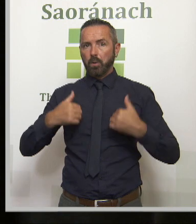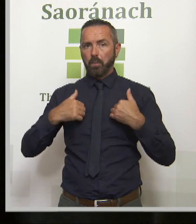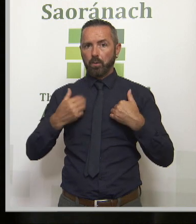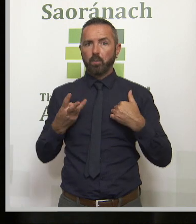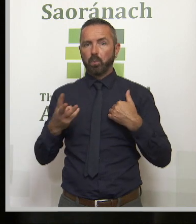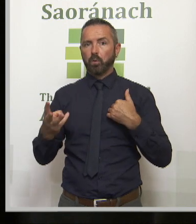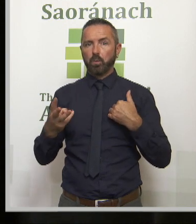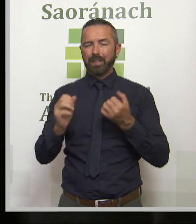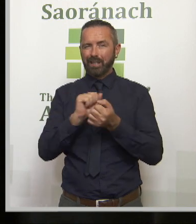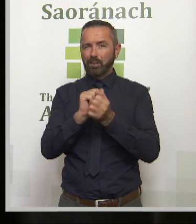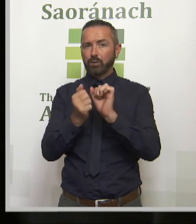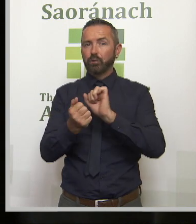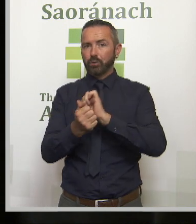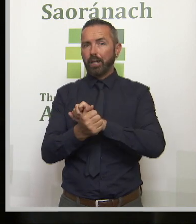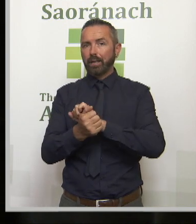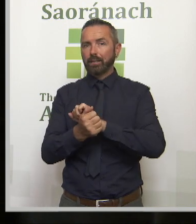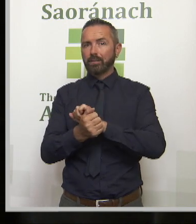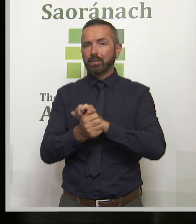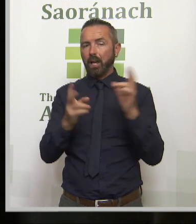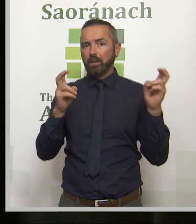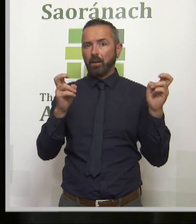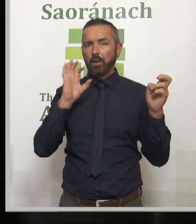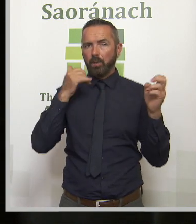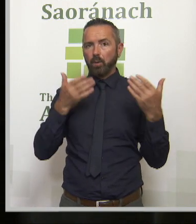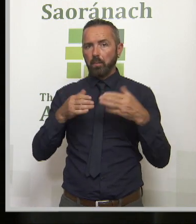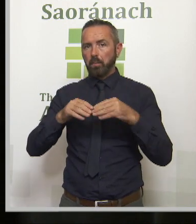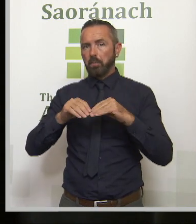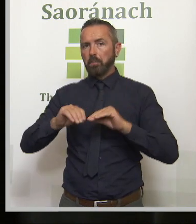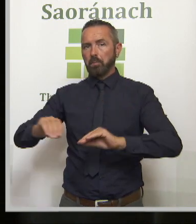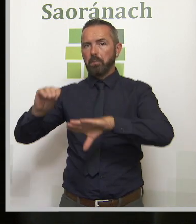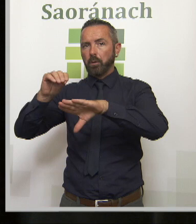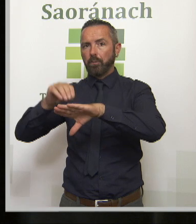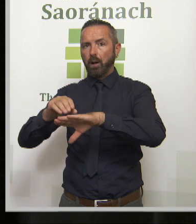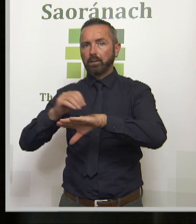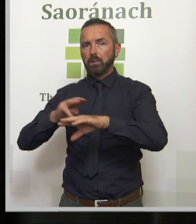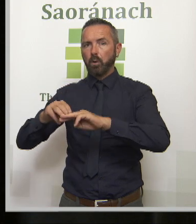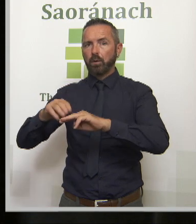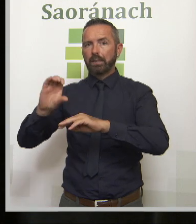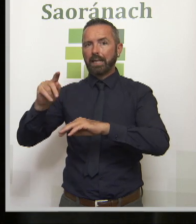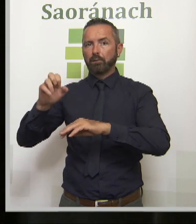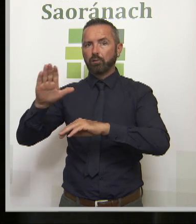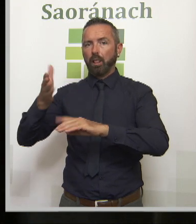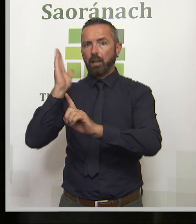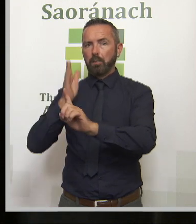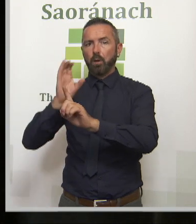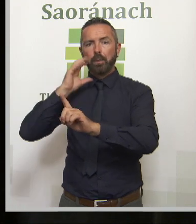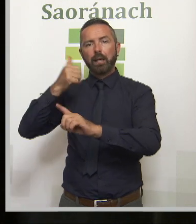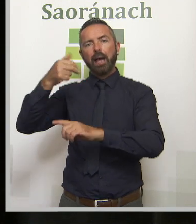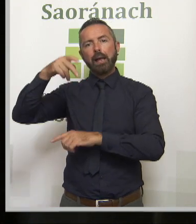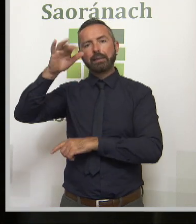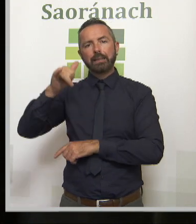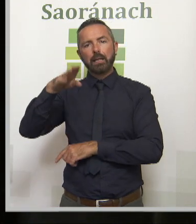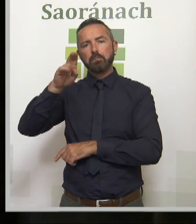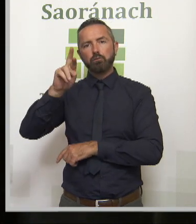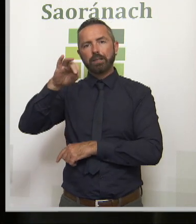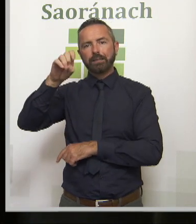we're going to shift gear already. We're moving in to this more sectoral approach to some extent because Andy Bleasdale from the National Parks and